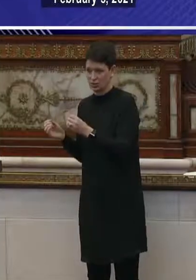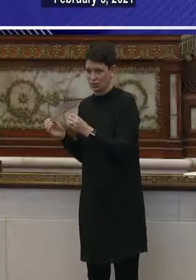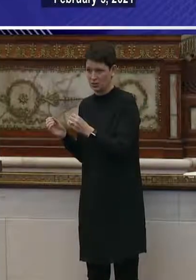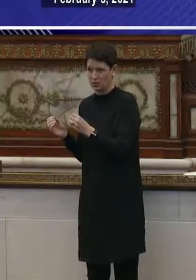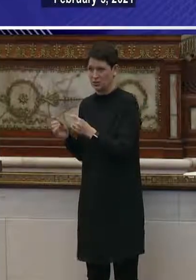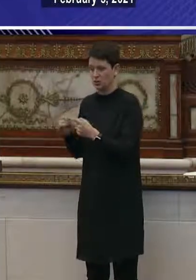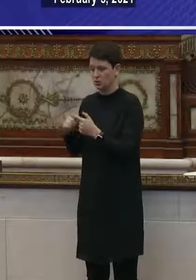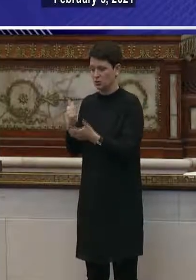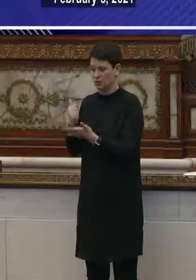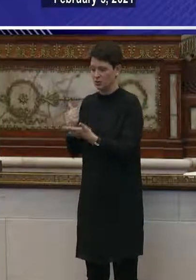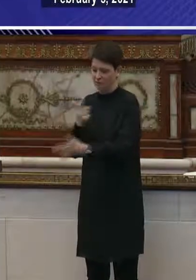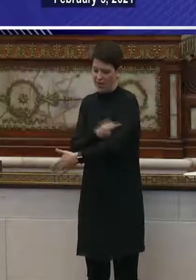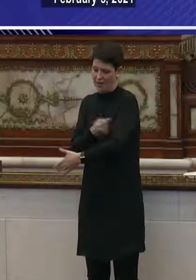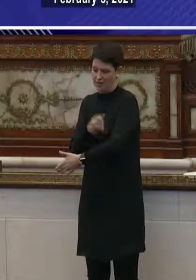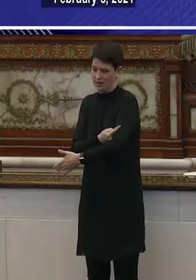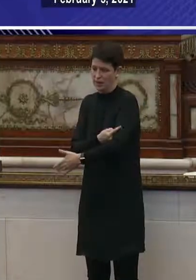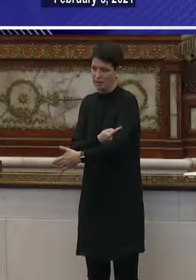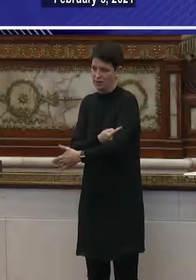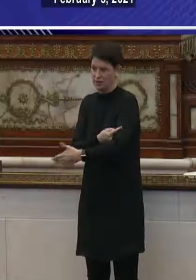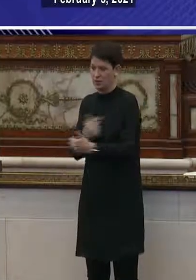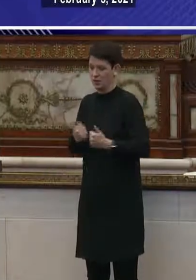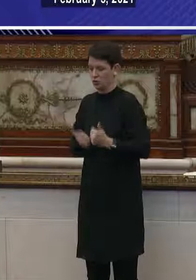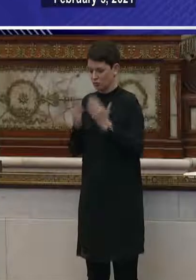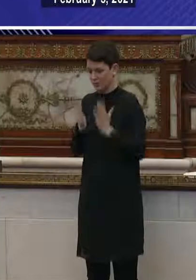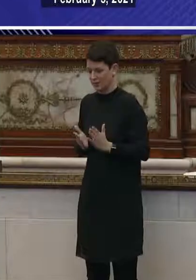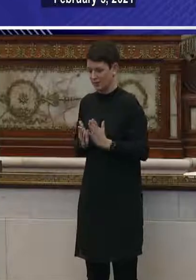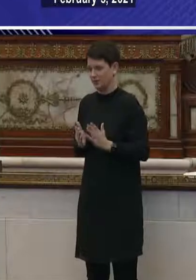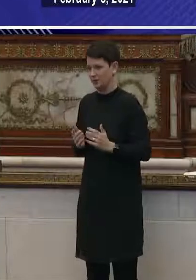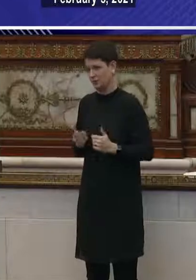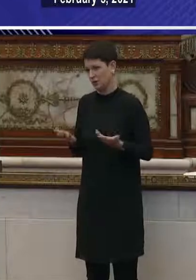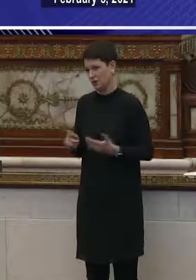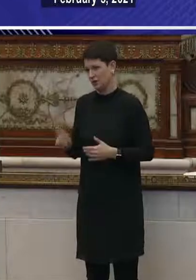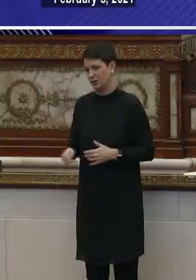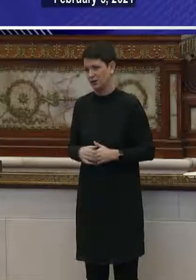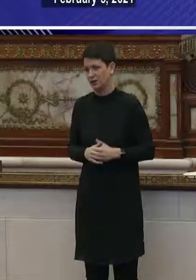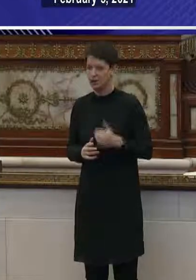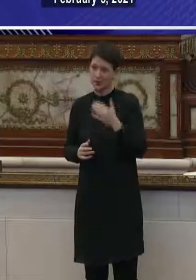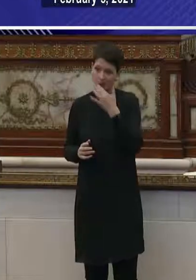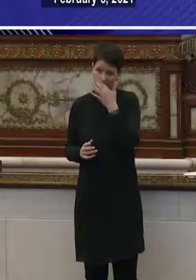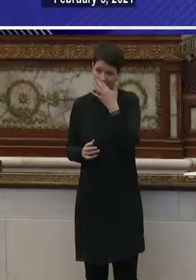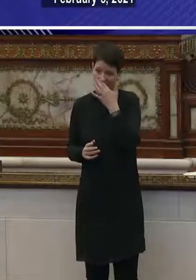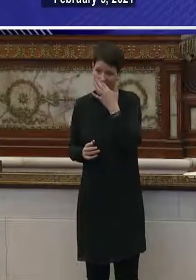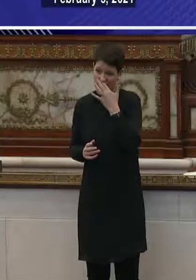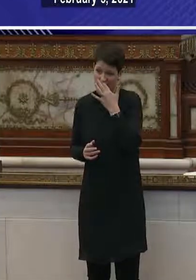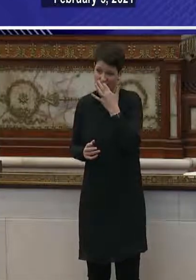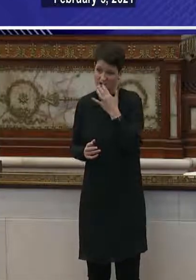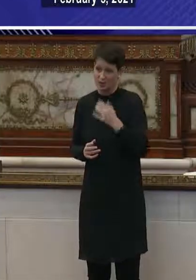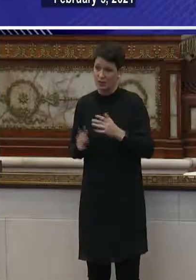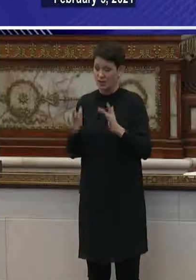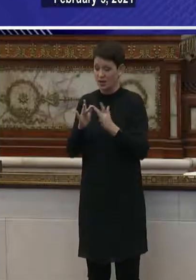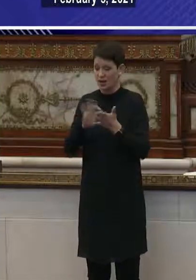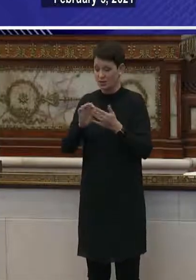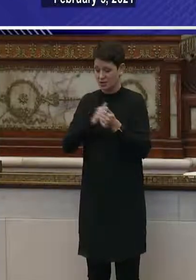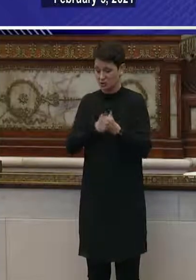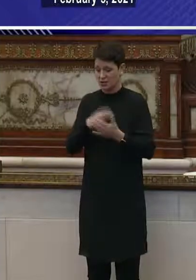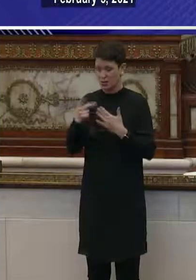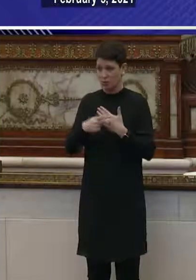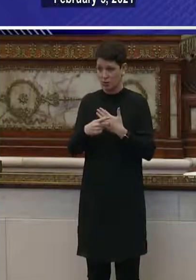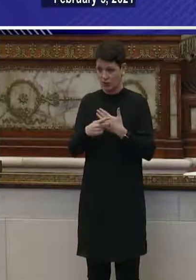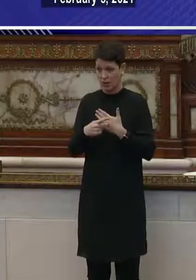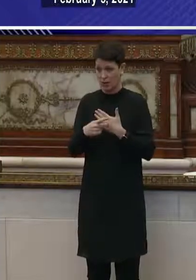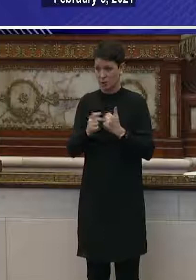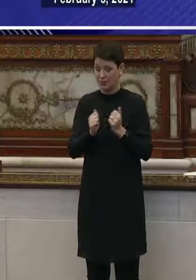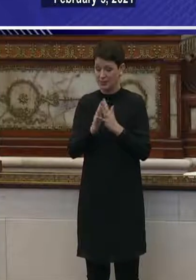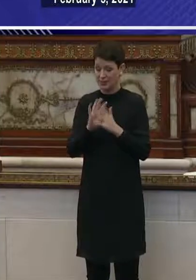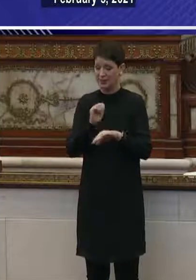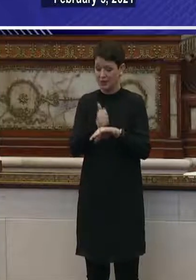to vaccinate the residents of the city of Philadelphia? Yeah, so that the contact tracing program was